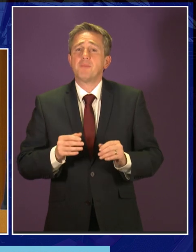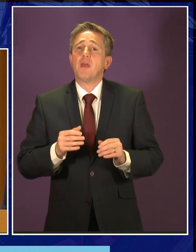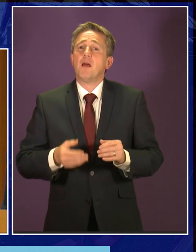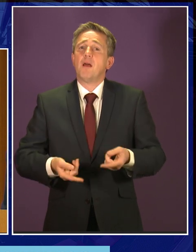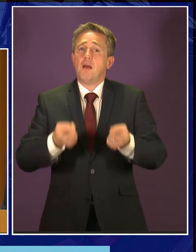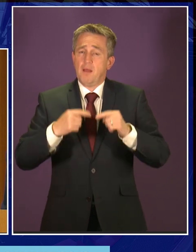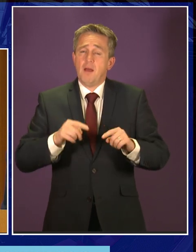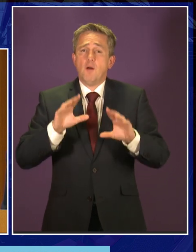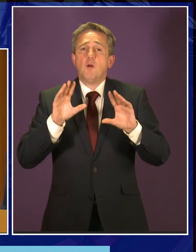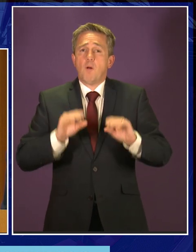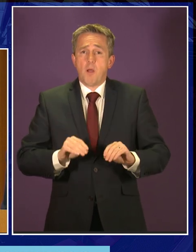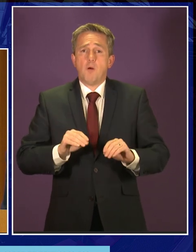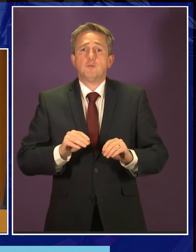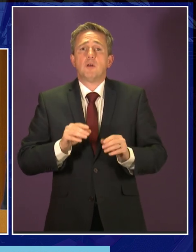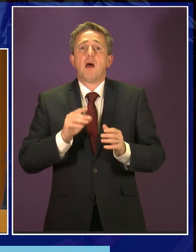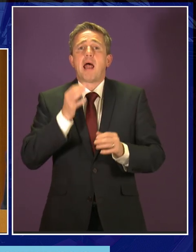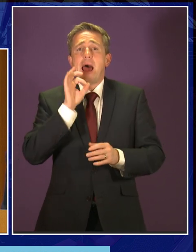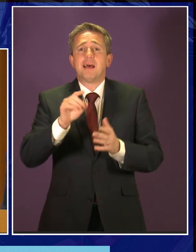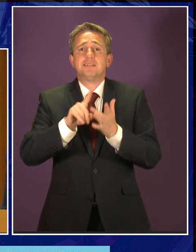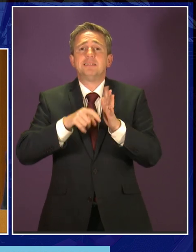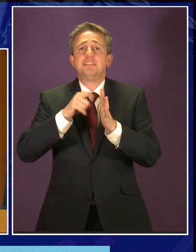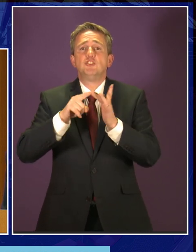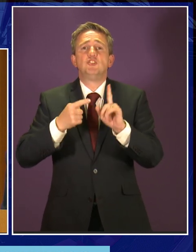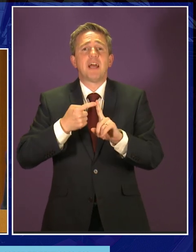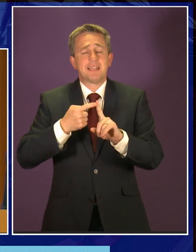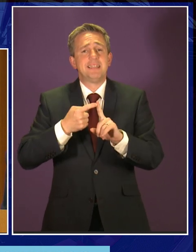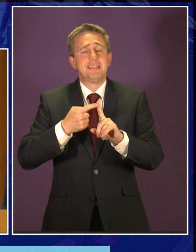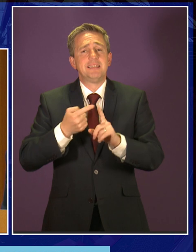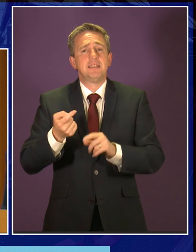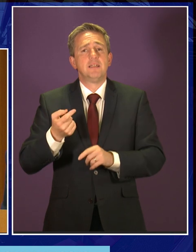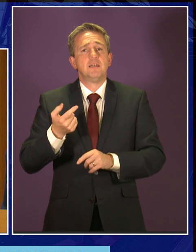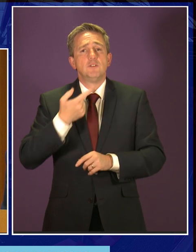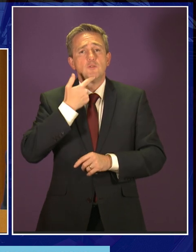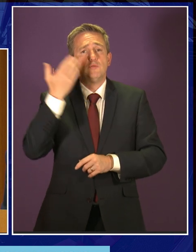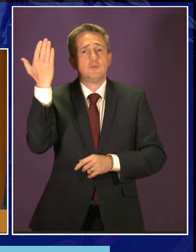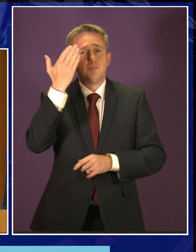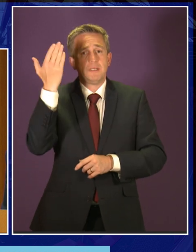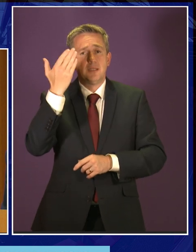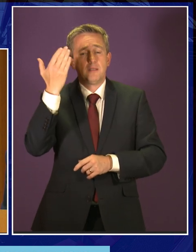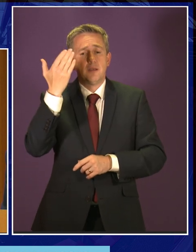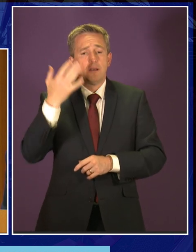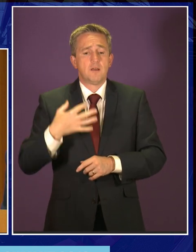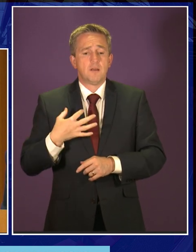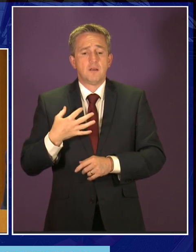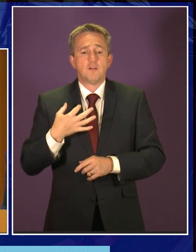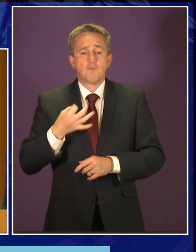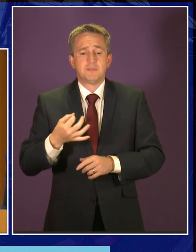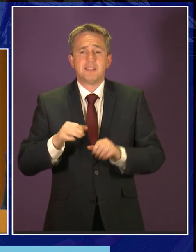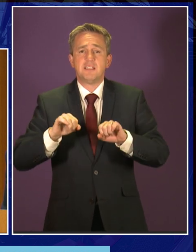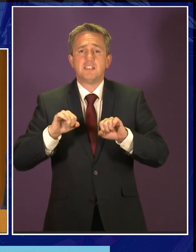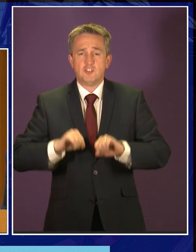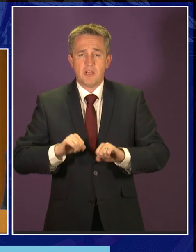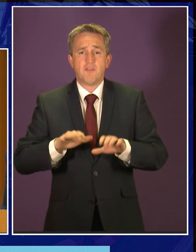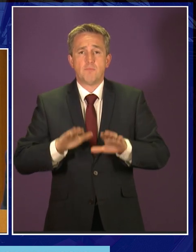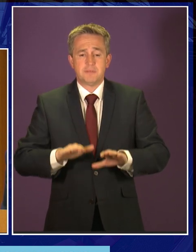or formal proceedings for closing. I'm going to ask Jackie Killeen, if I can, on behalf of the Christopher Rodriguez, the Chair of the British Council